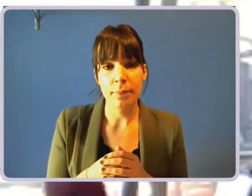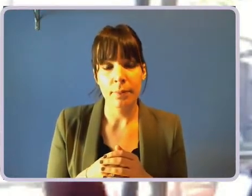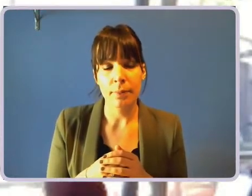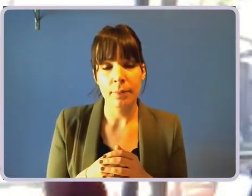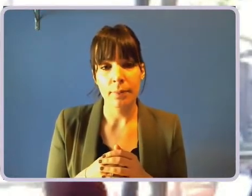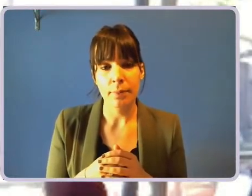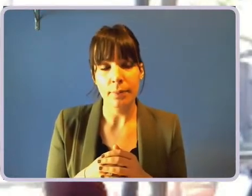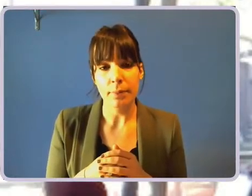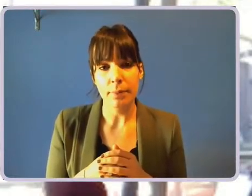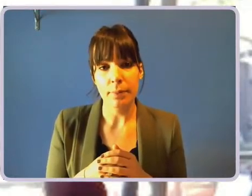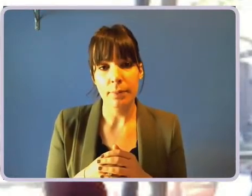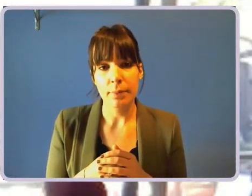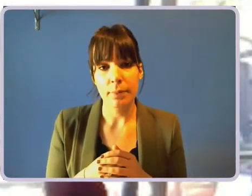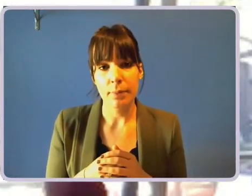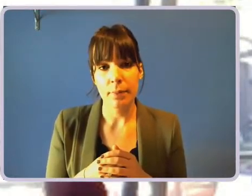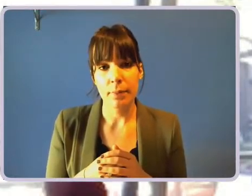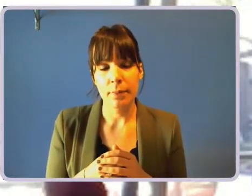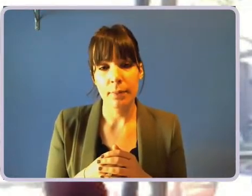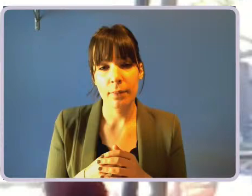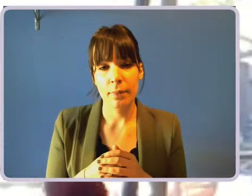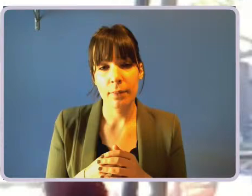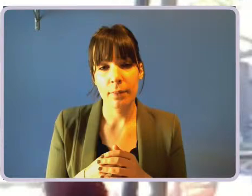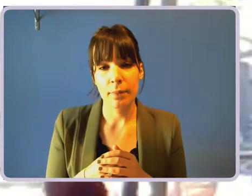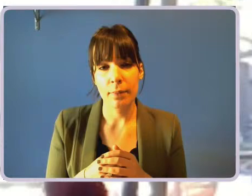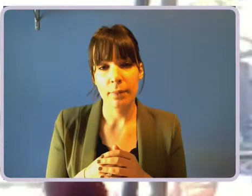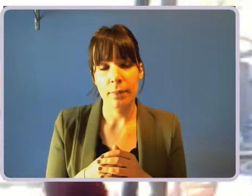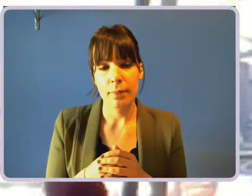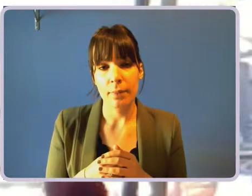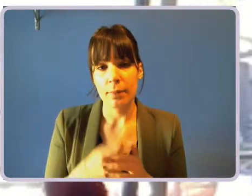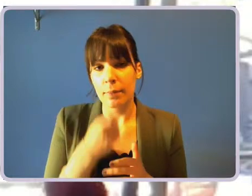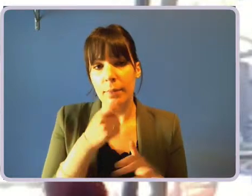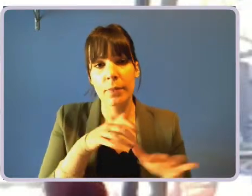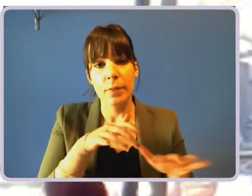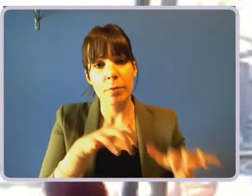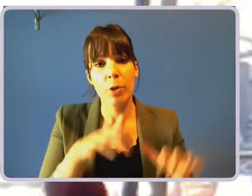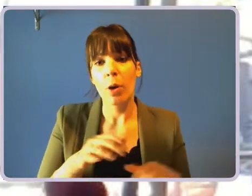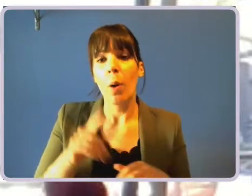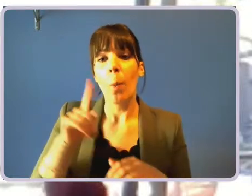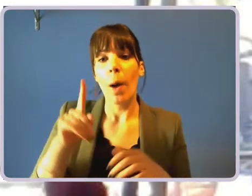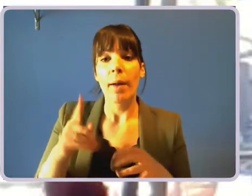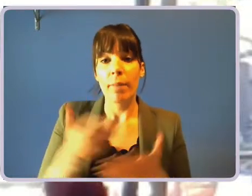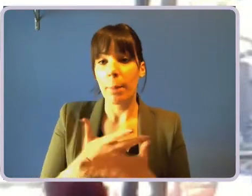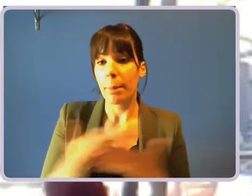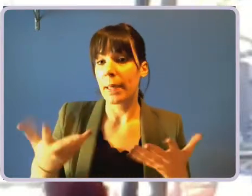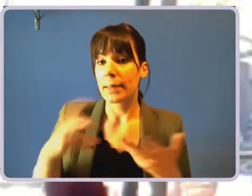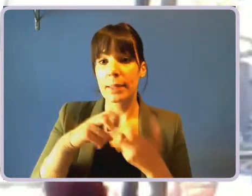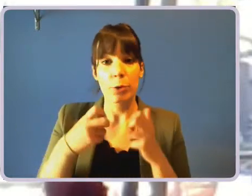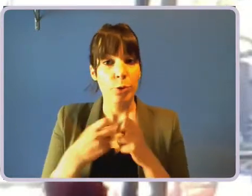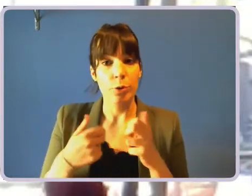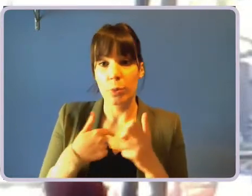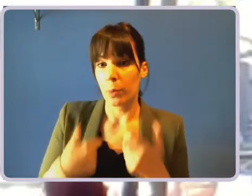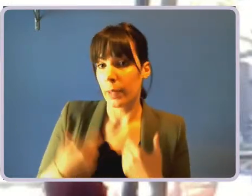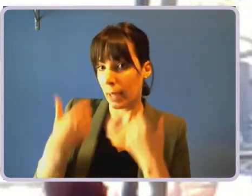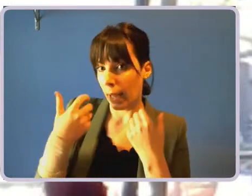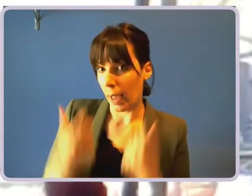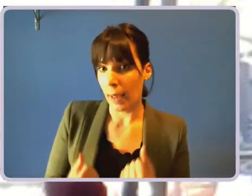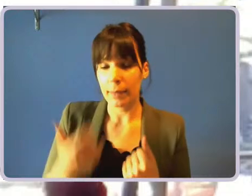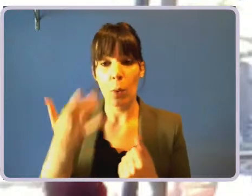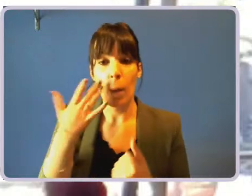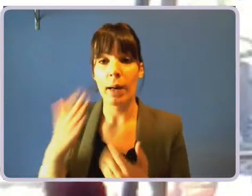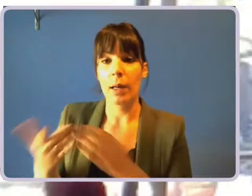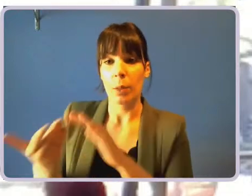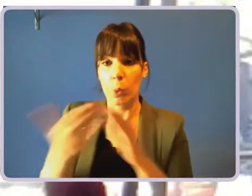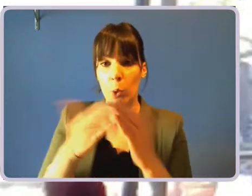One of the biggest, I think, issues we experienced in listening to community members, and that includes people